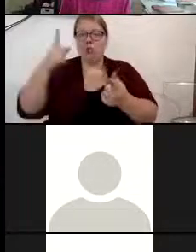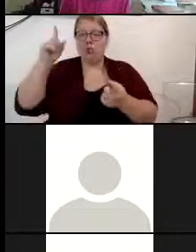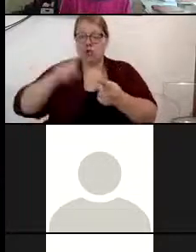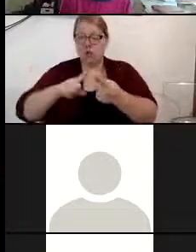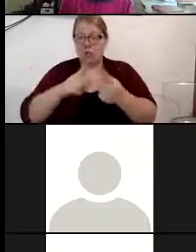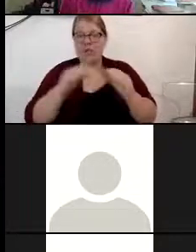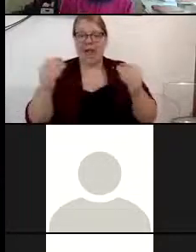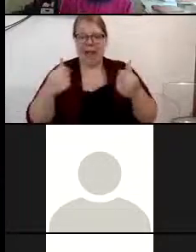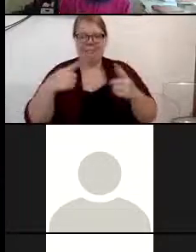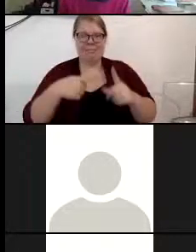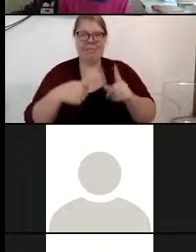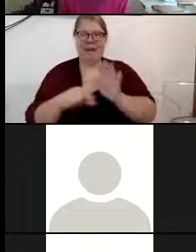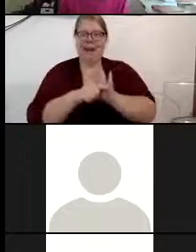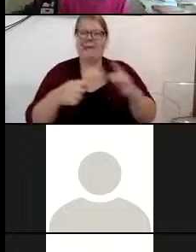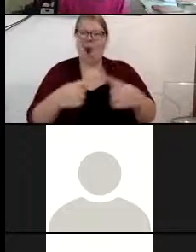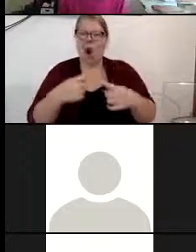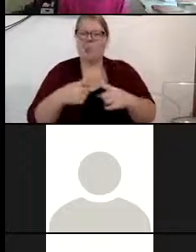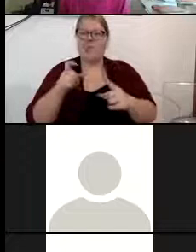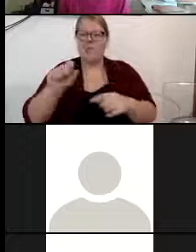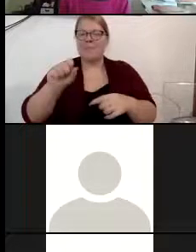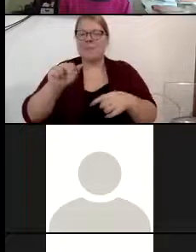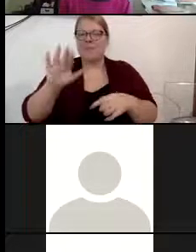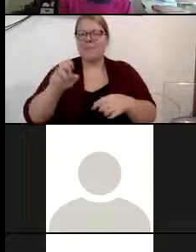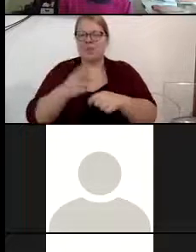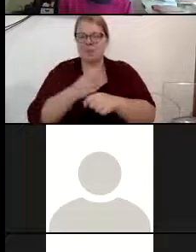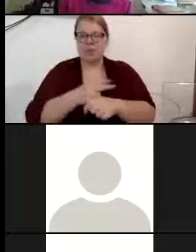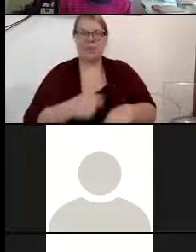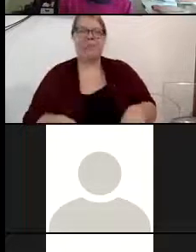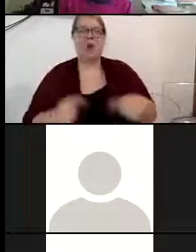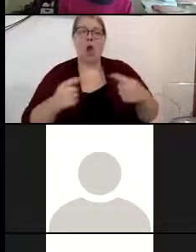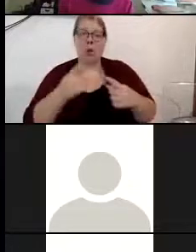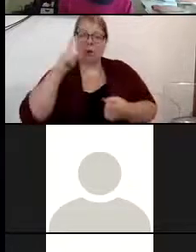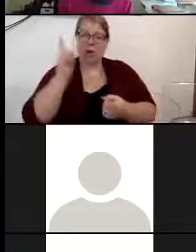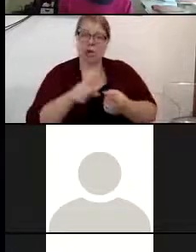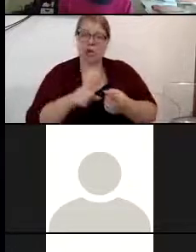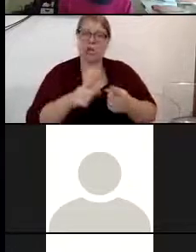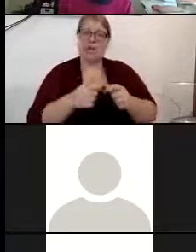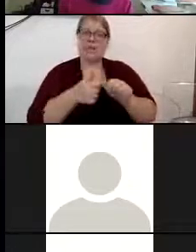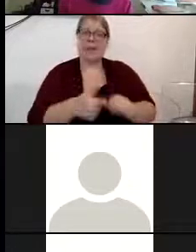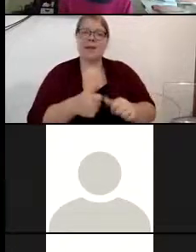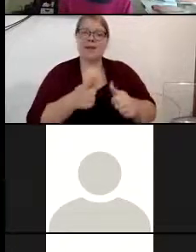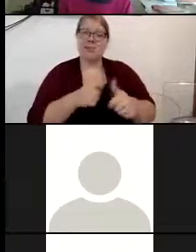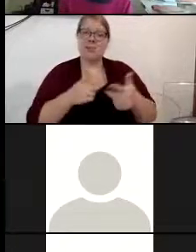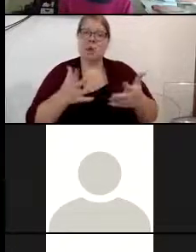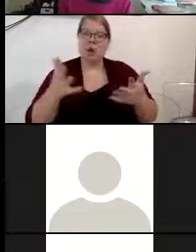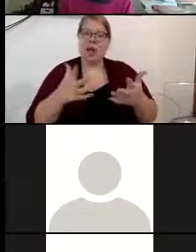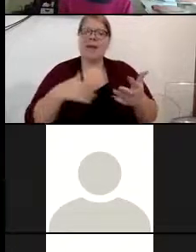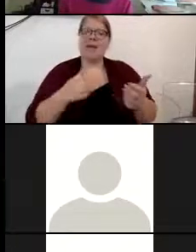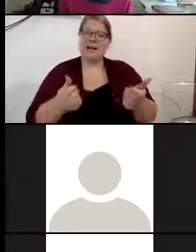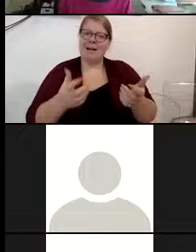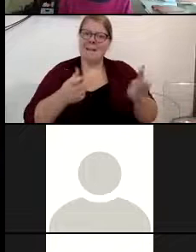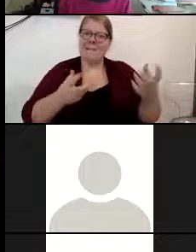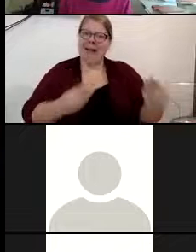harms of substance use. Harm reduction is based on the tenets of compassionate